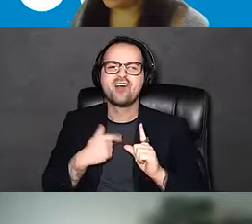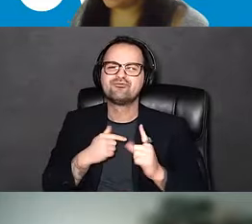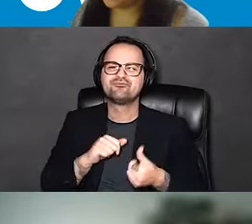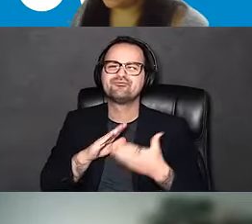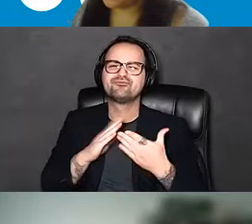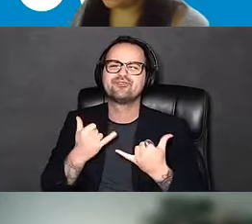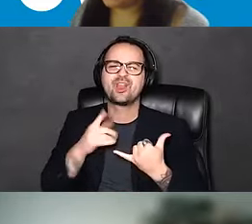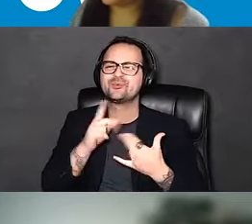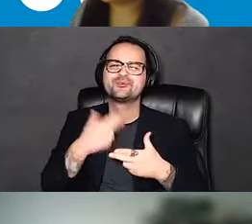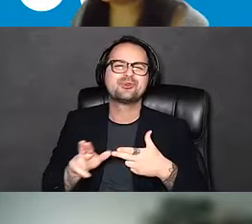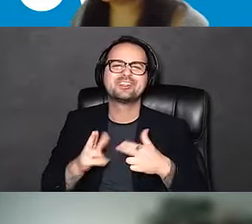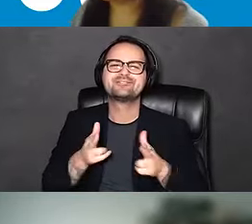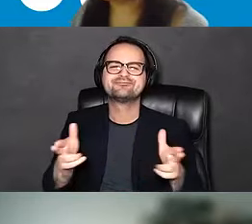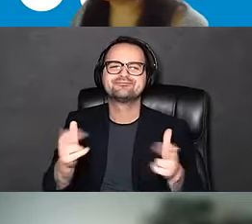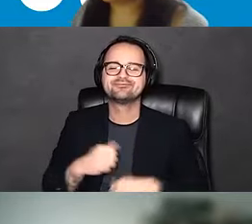very quickly.